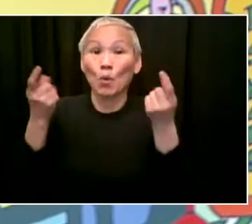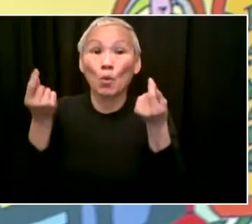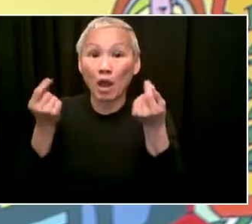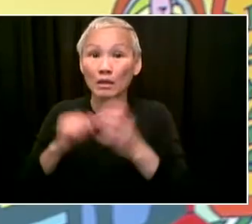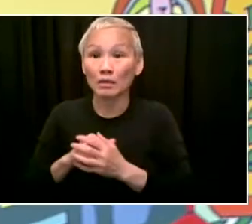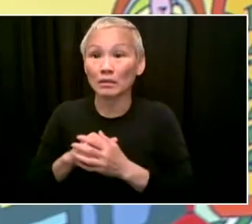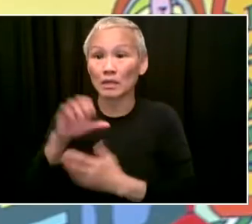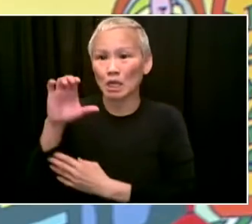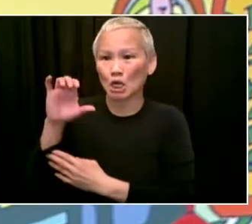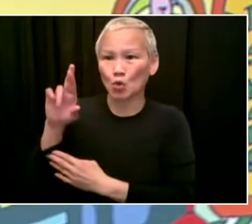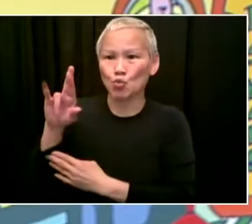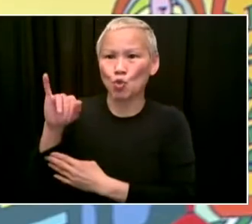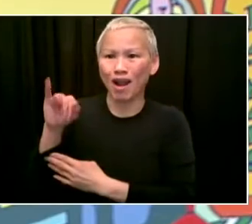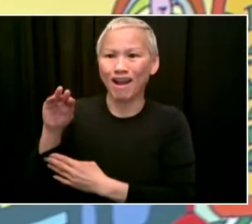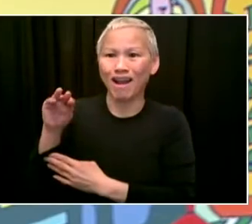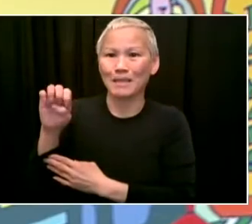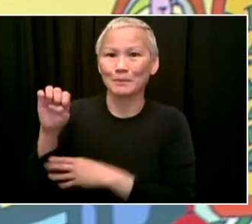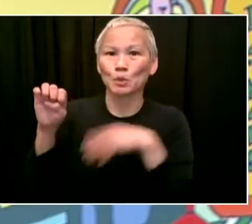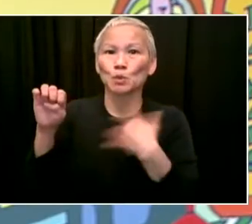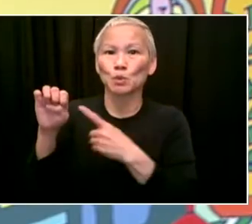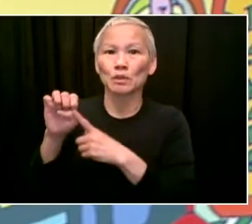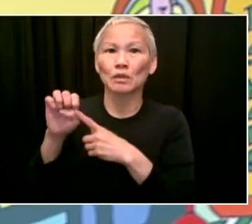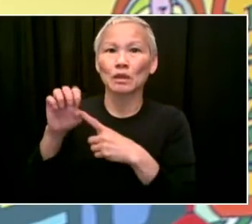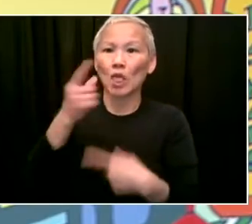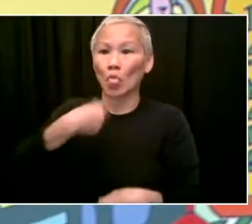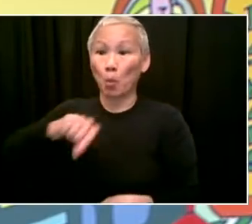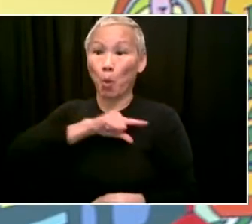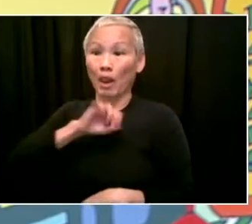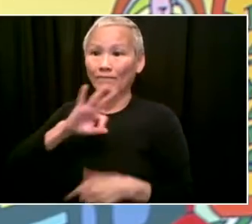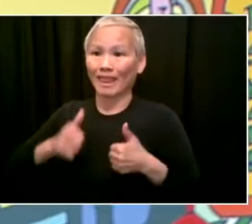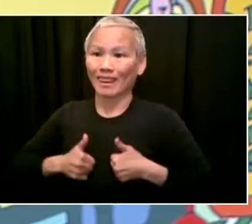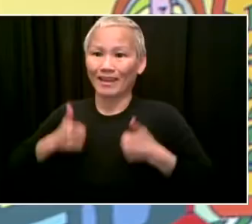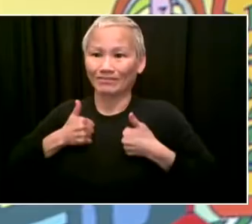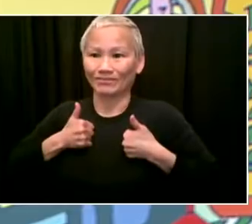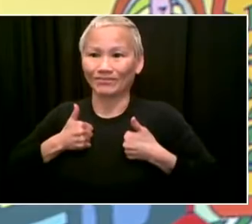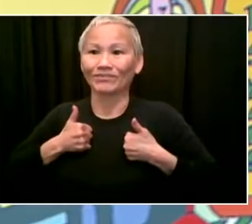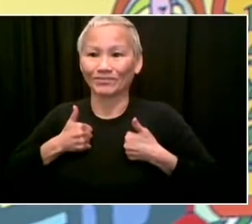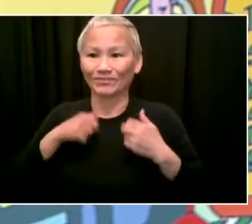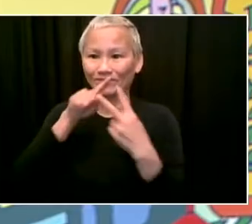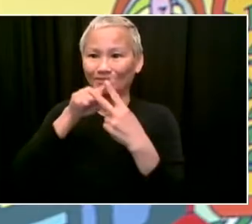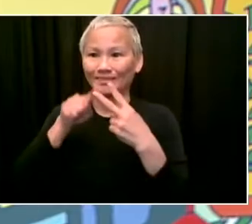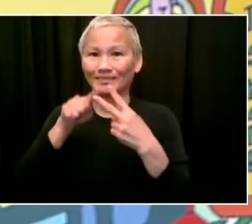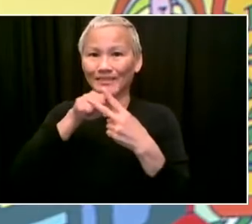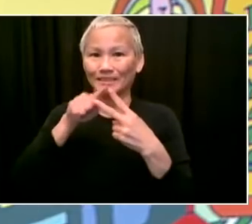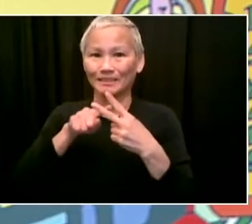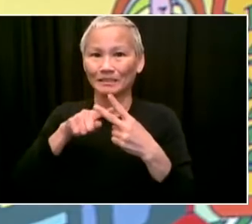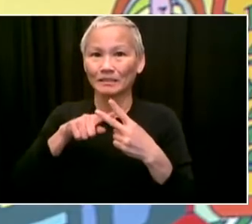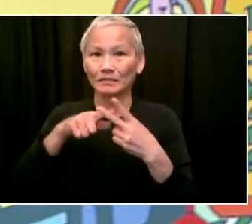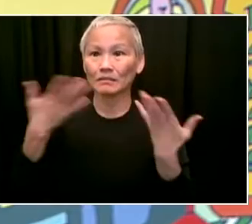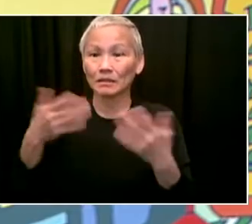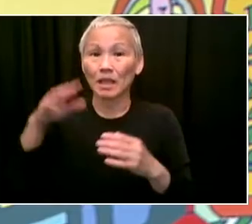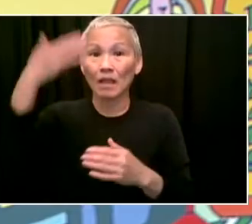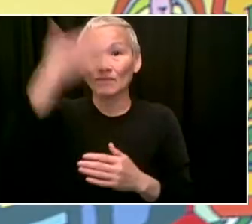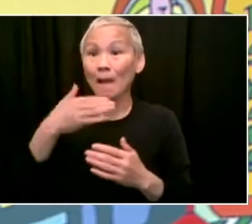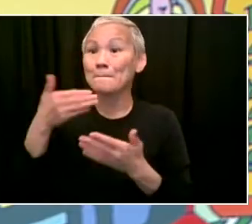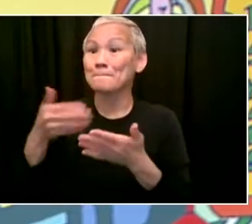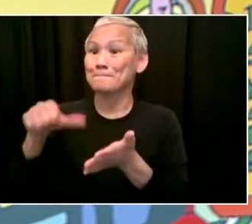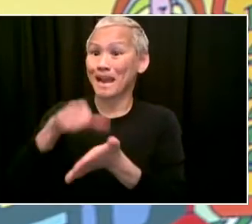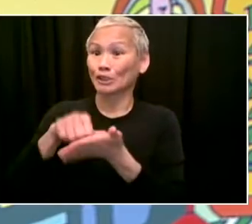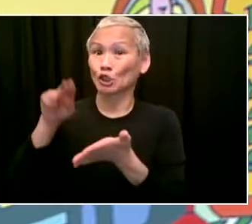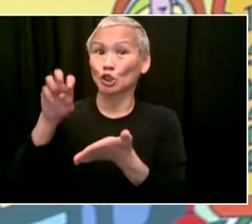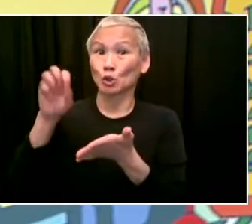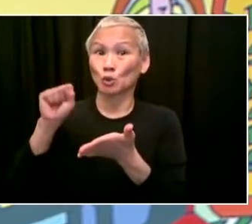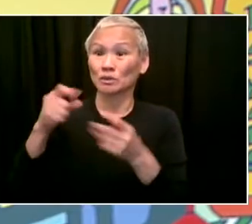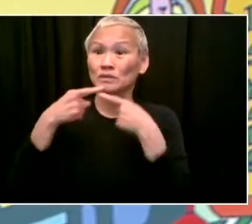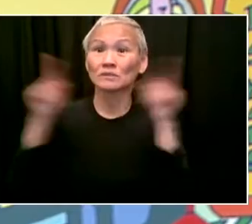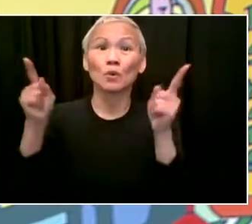On the front page this morning, there are pictures of graffiti, which is, become significantly more rampant on the Lower East Side.